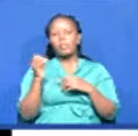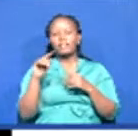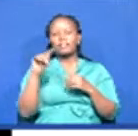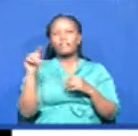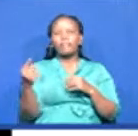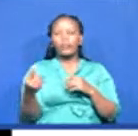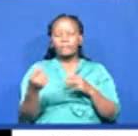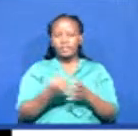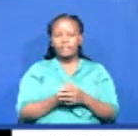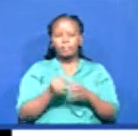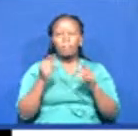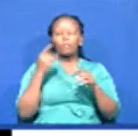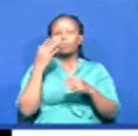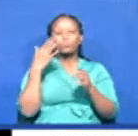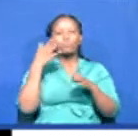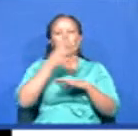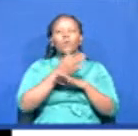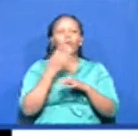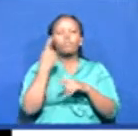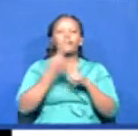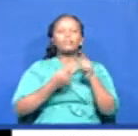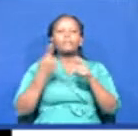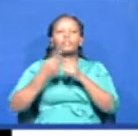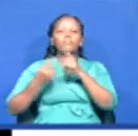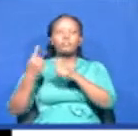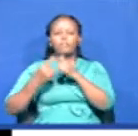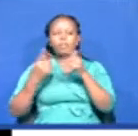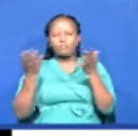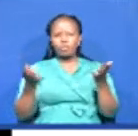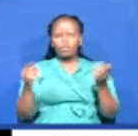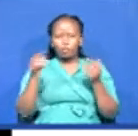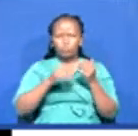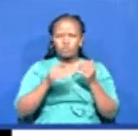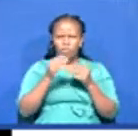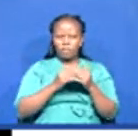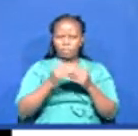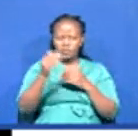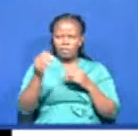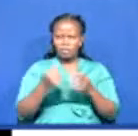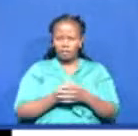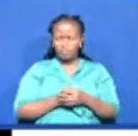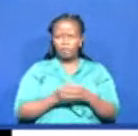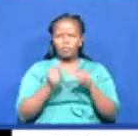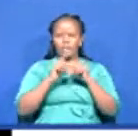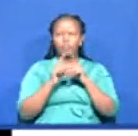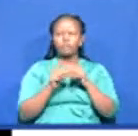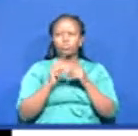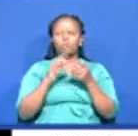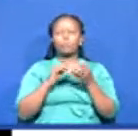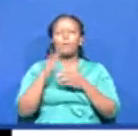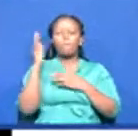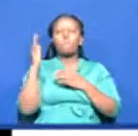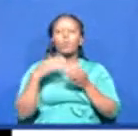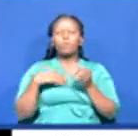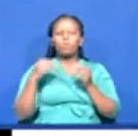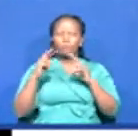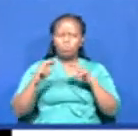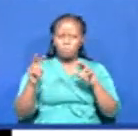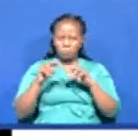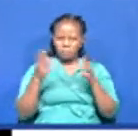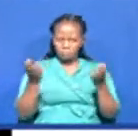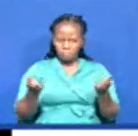So over the years, what is the way forward? Over the years, the management and the board and the research, we started benchmarking and looking at what is happening